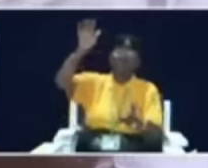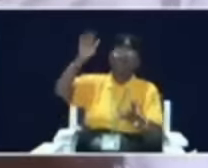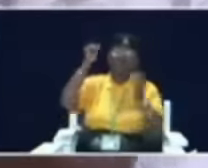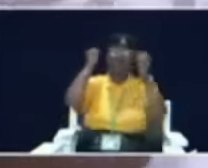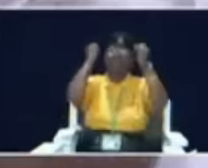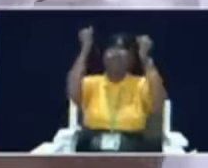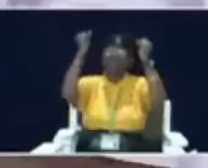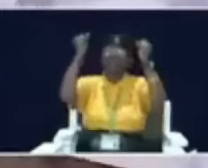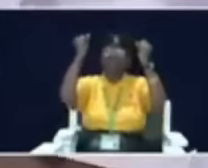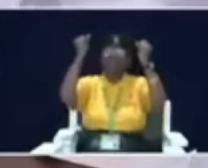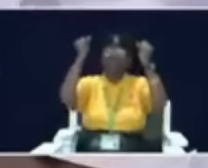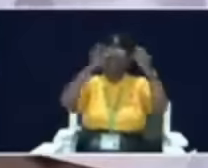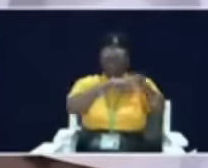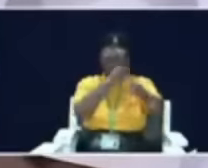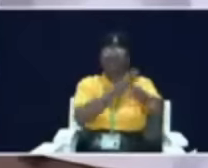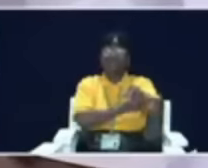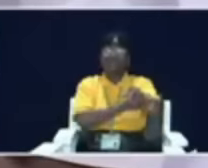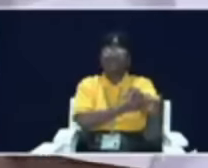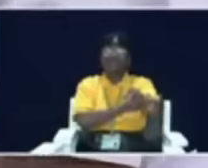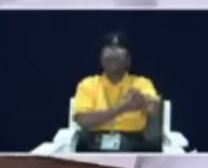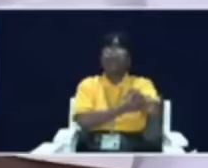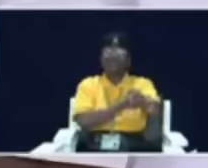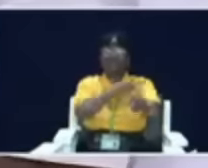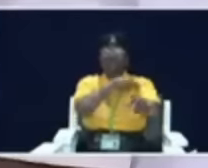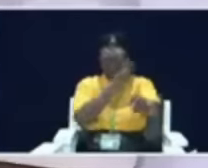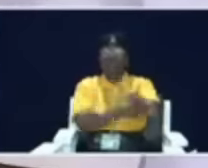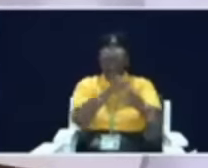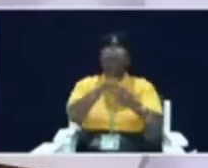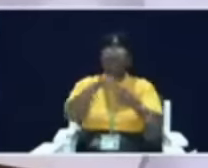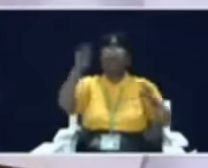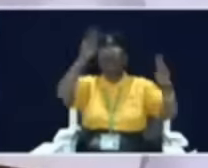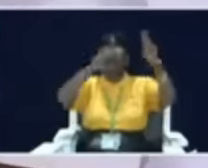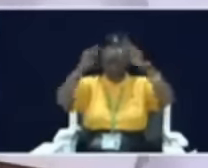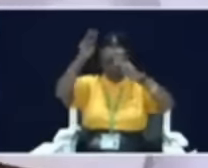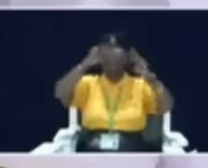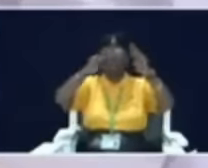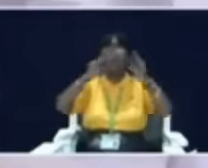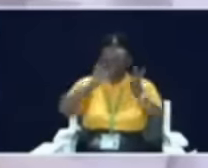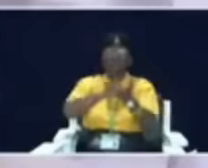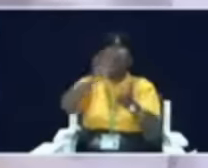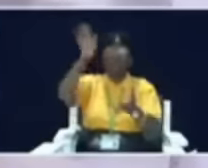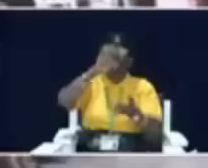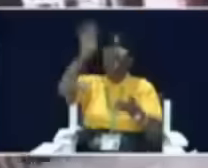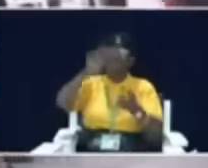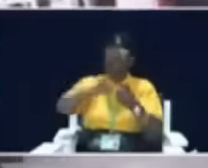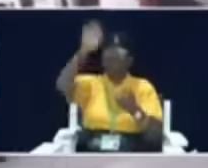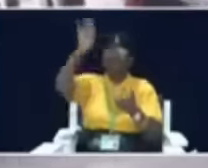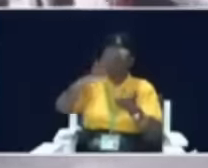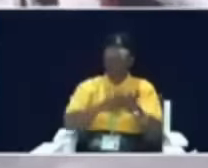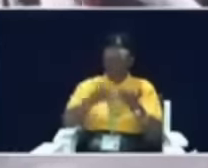strong, mighty, mighty in battle. Glory be to your holy name.